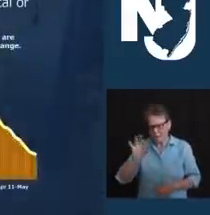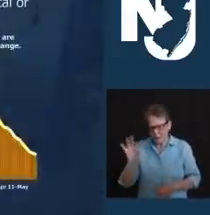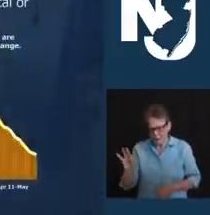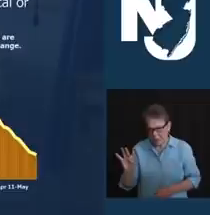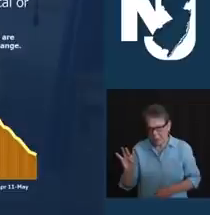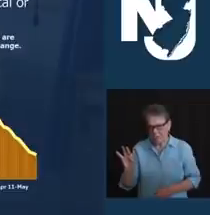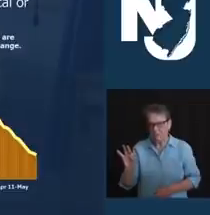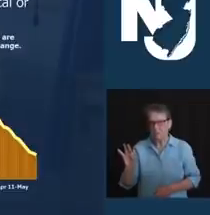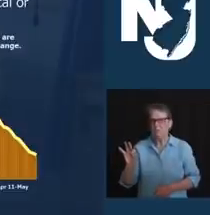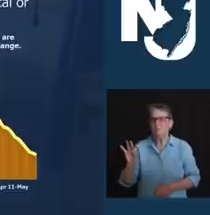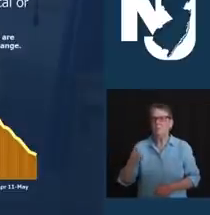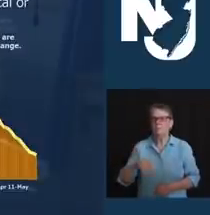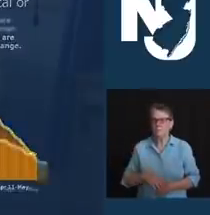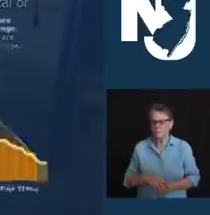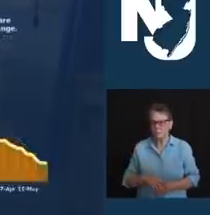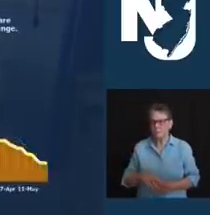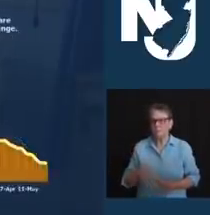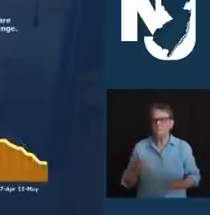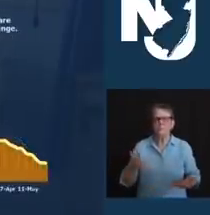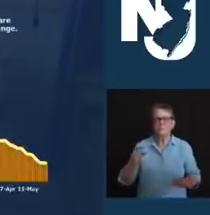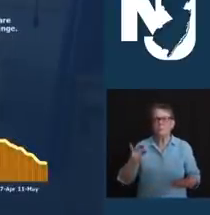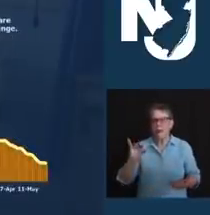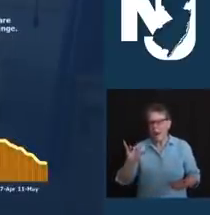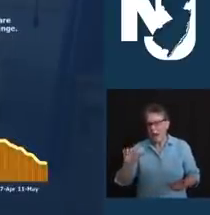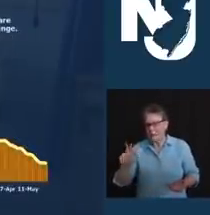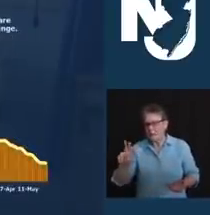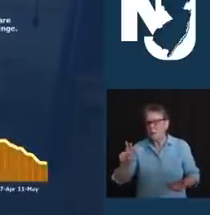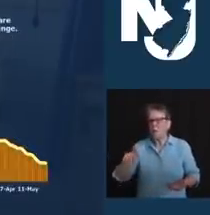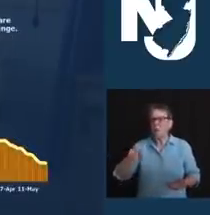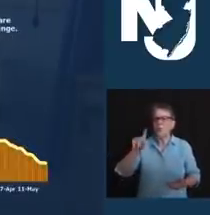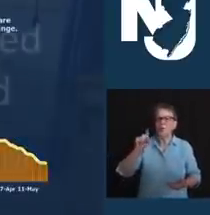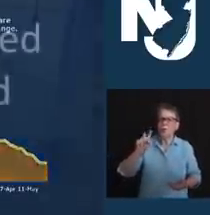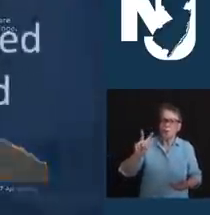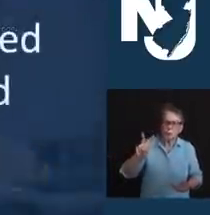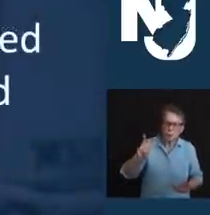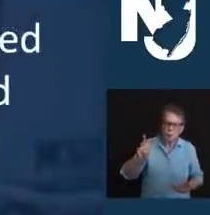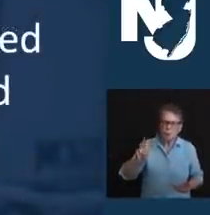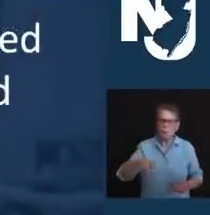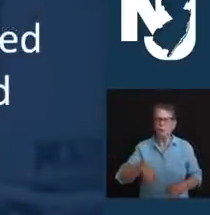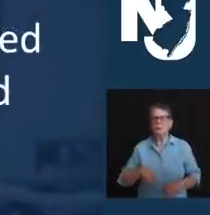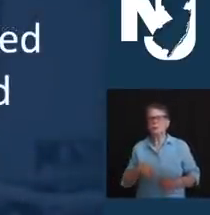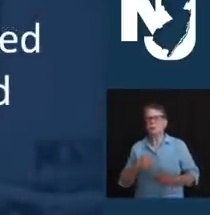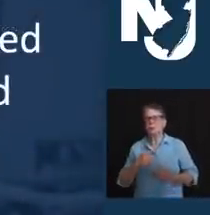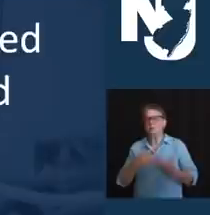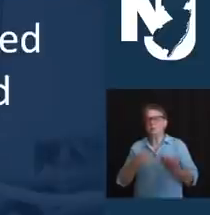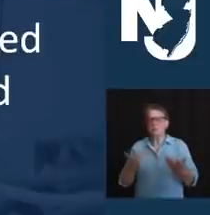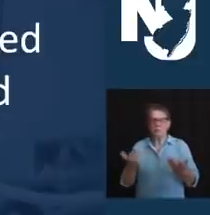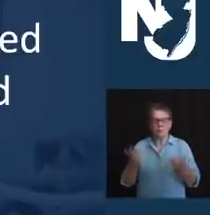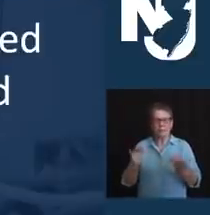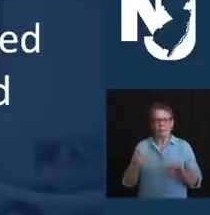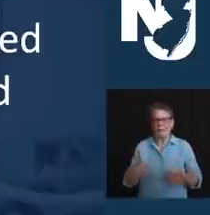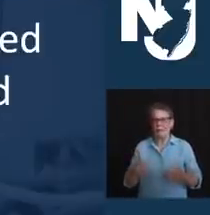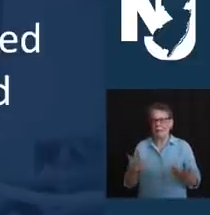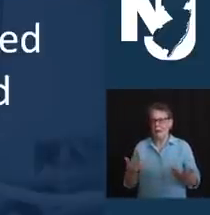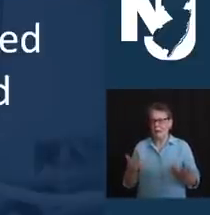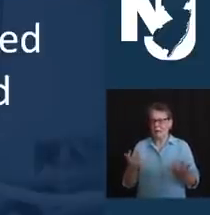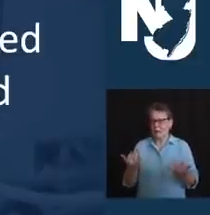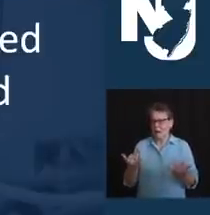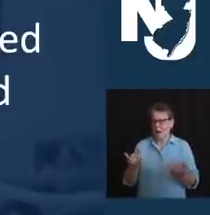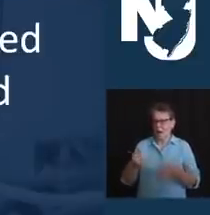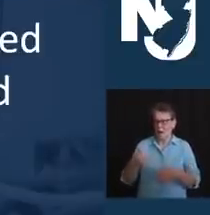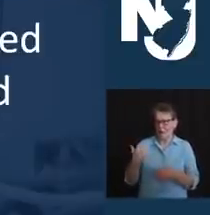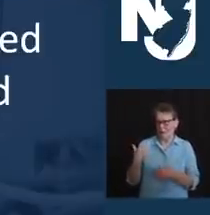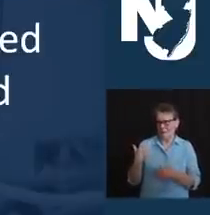ICUs, 102 ventilators in use. Throughout Sunday, 67 live patients were